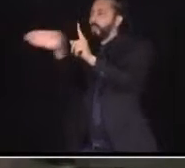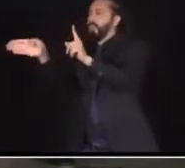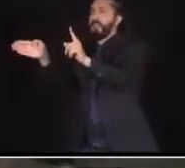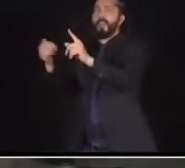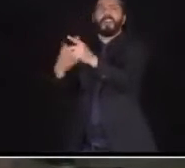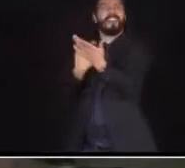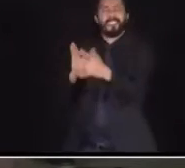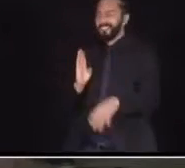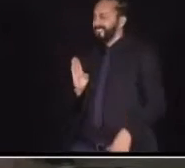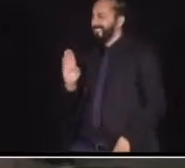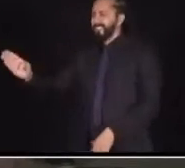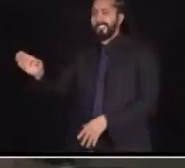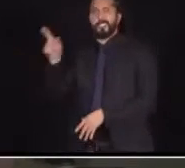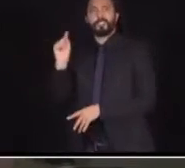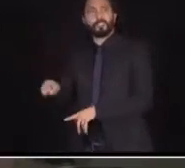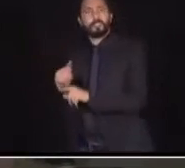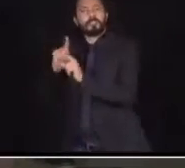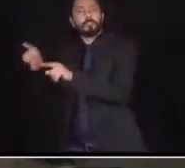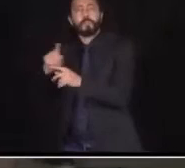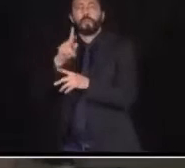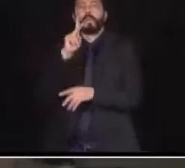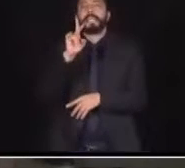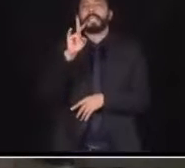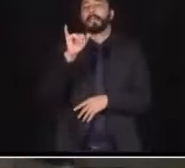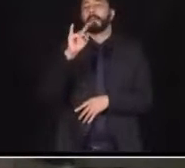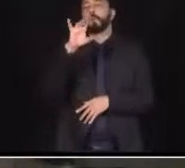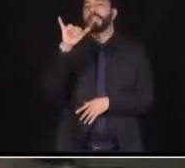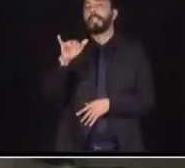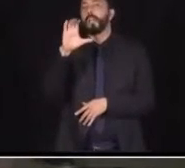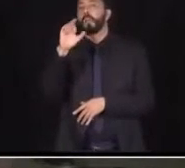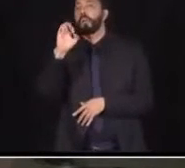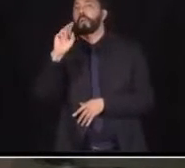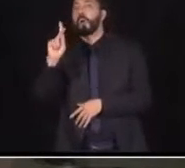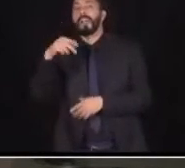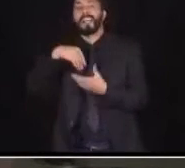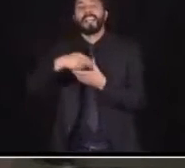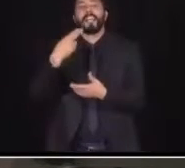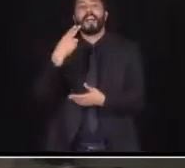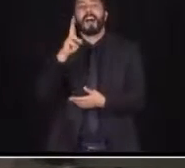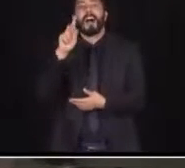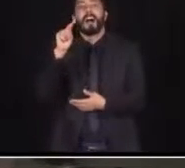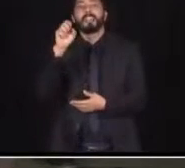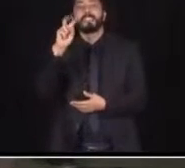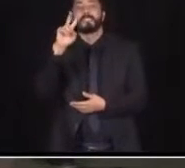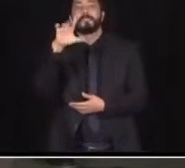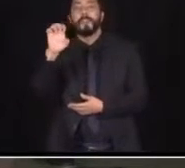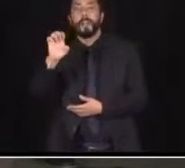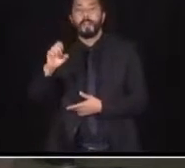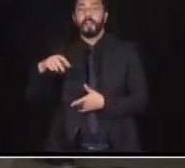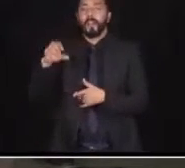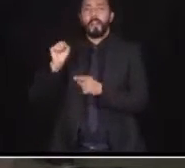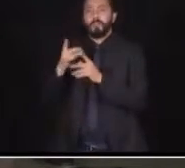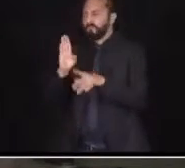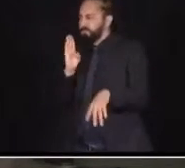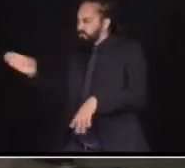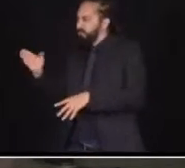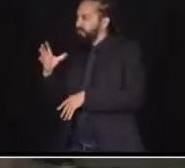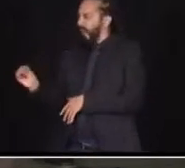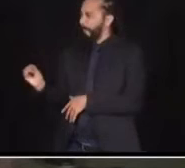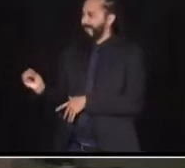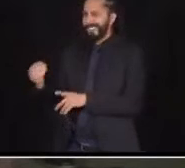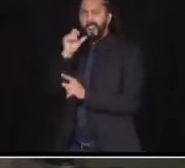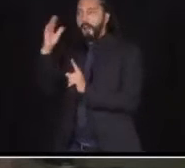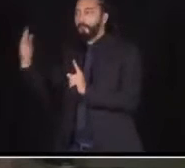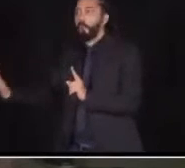to Kimberly-Clark up in Huntsville? Why don't we order in bulk like any other normal company, no matter what size they are? And